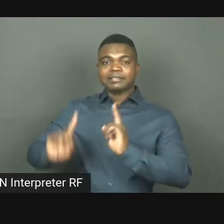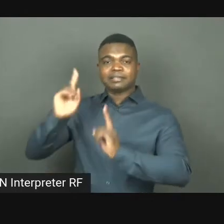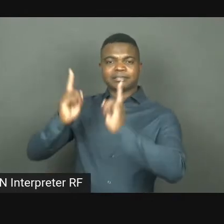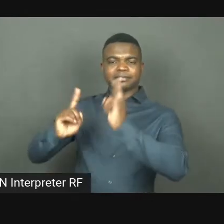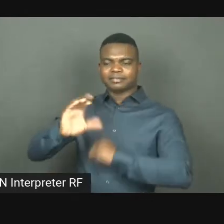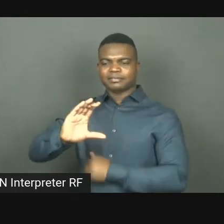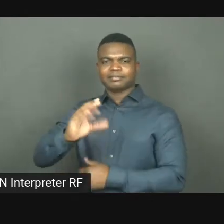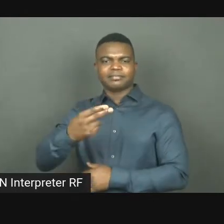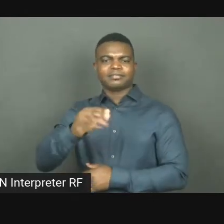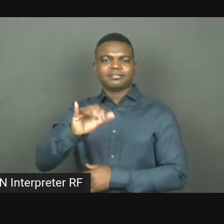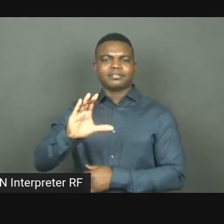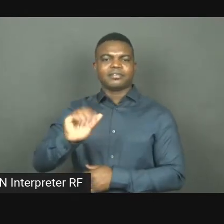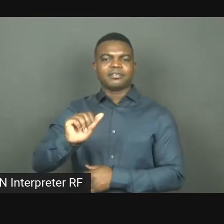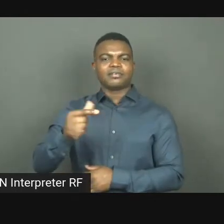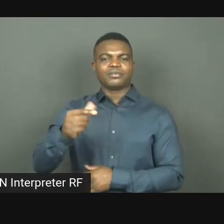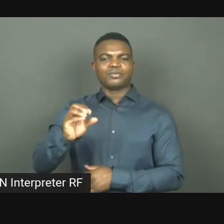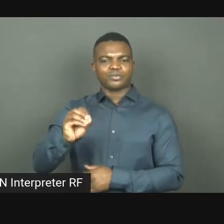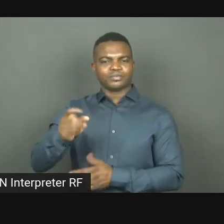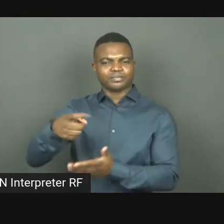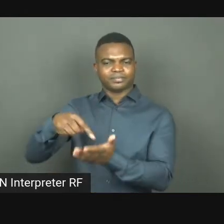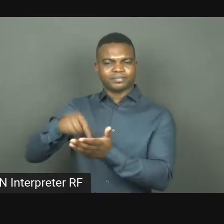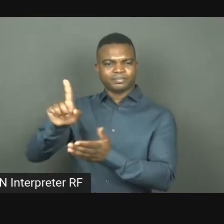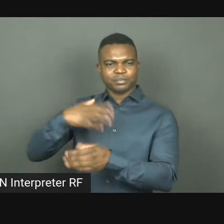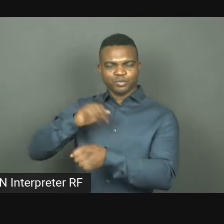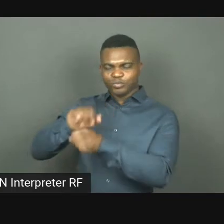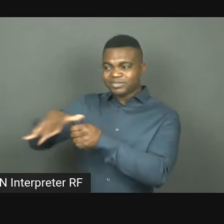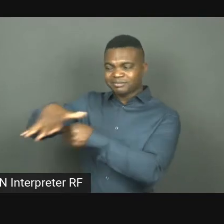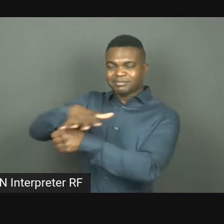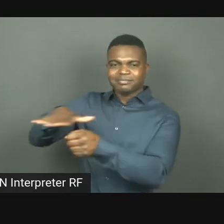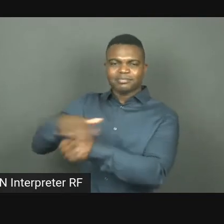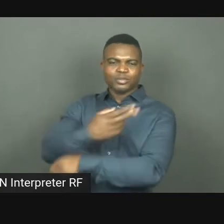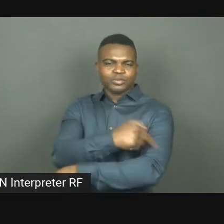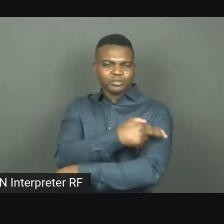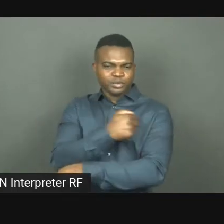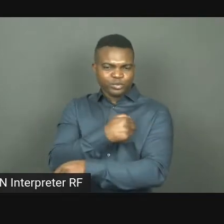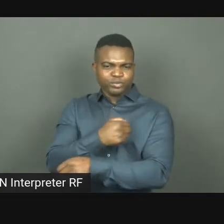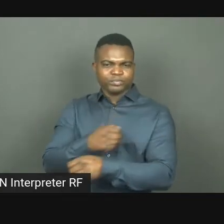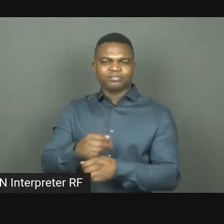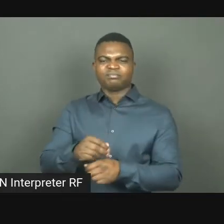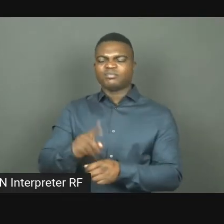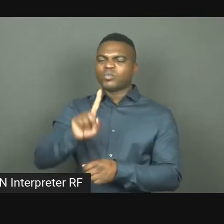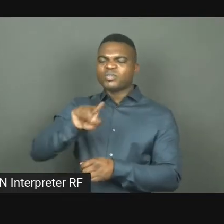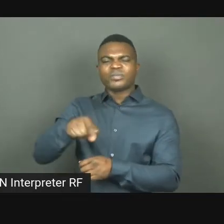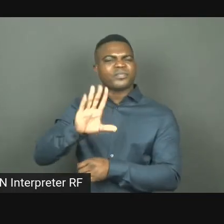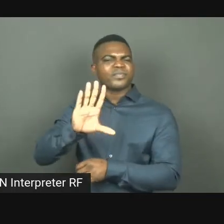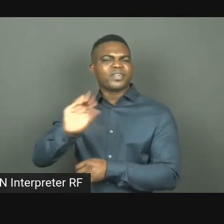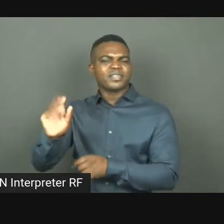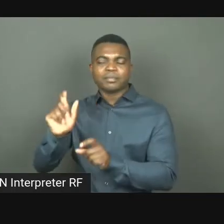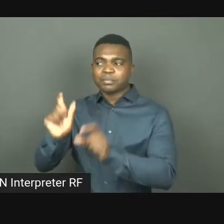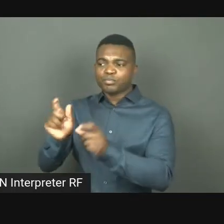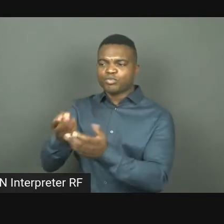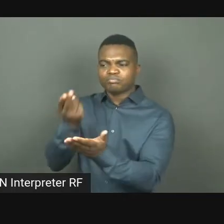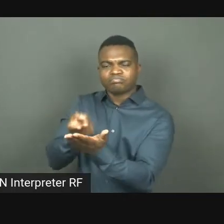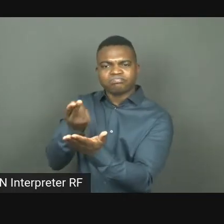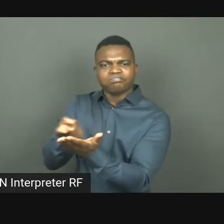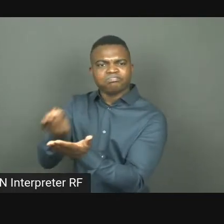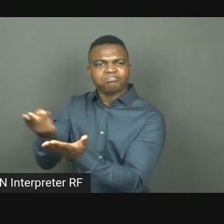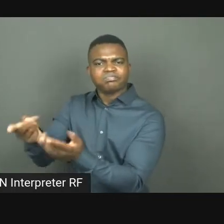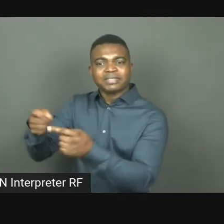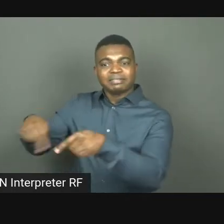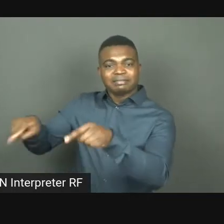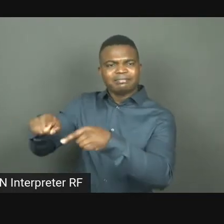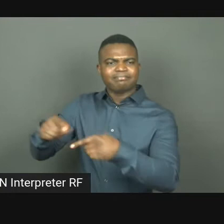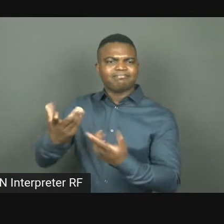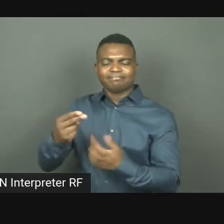HIV and with their mothers who were infected with the virus and affected family members. And what I